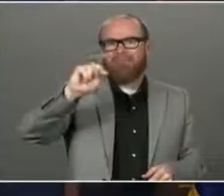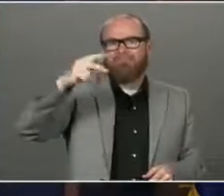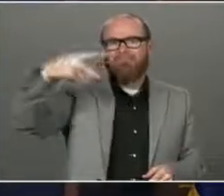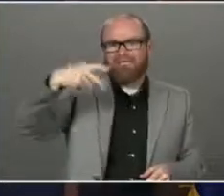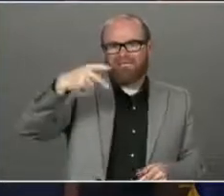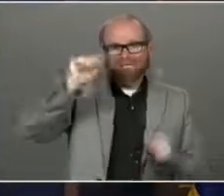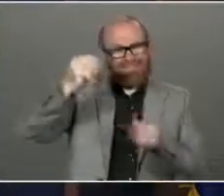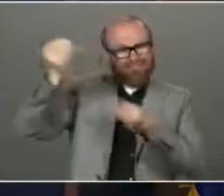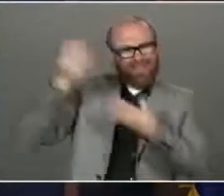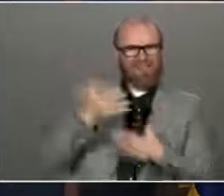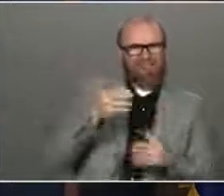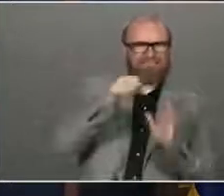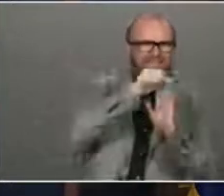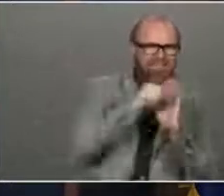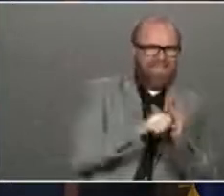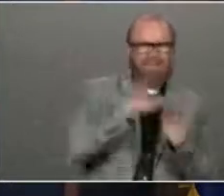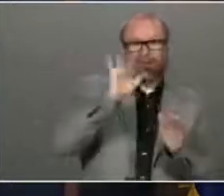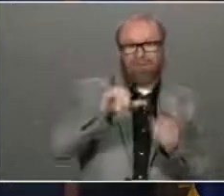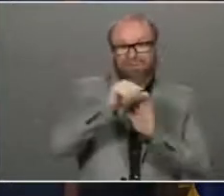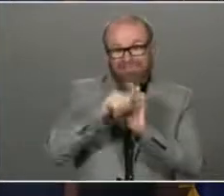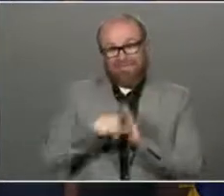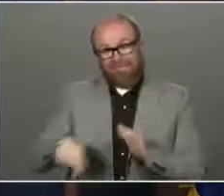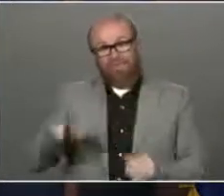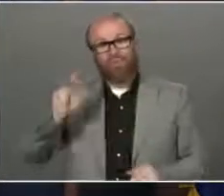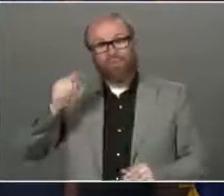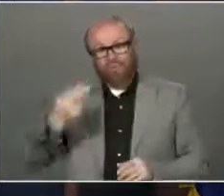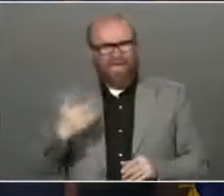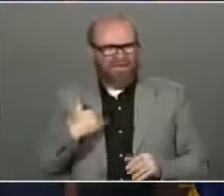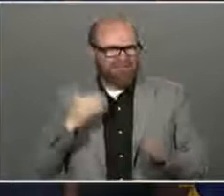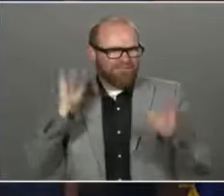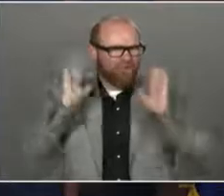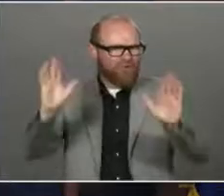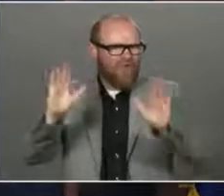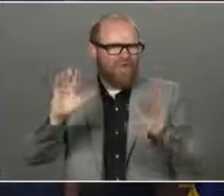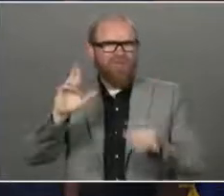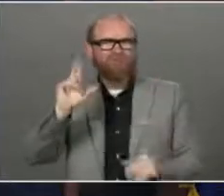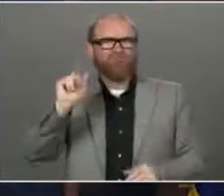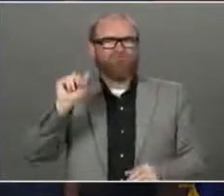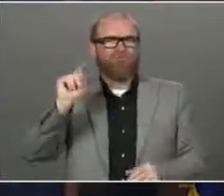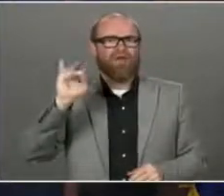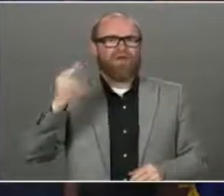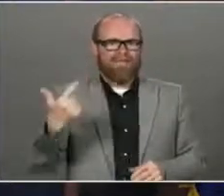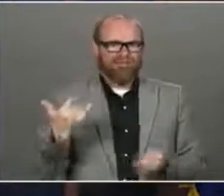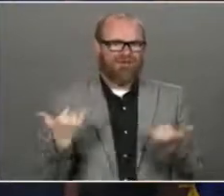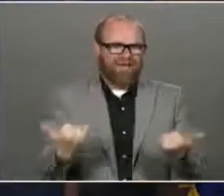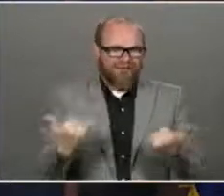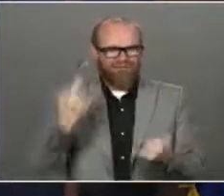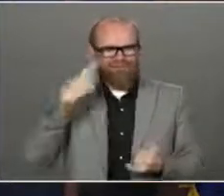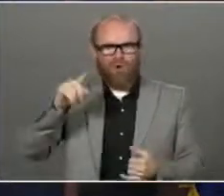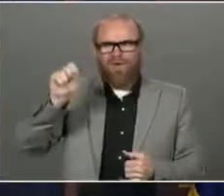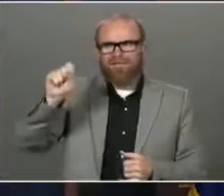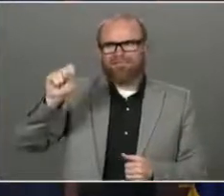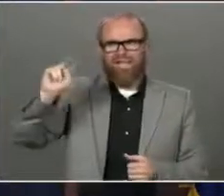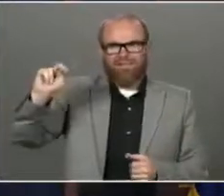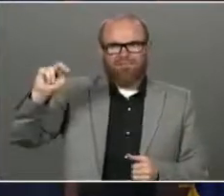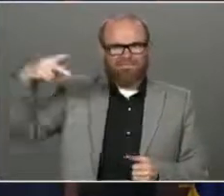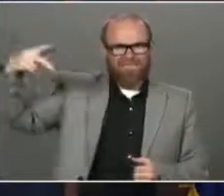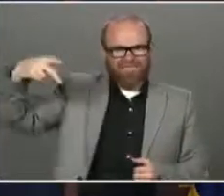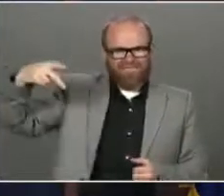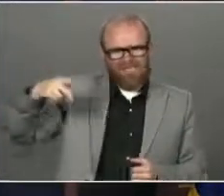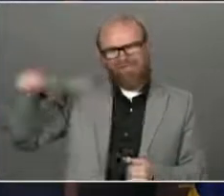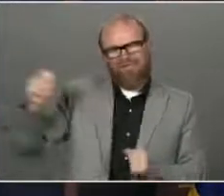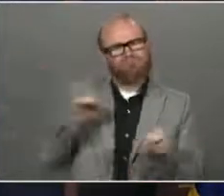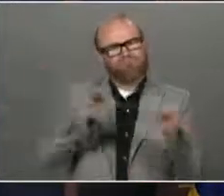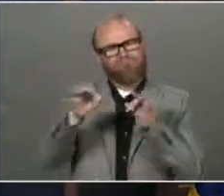by state, and we have these ratings, and Utah has a great rating in every one of the rating systems, how